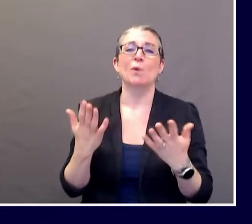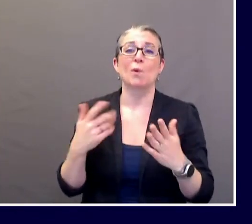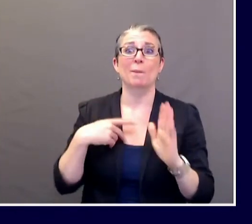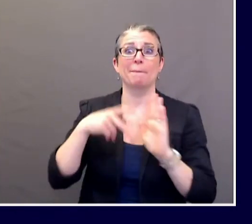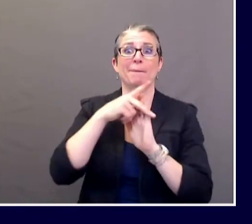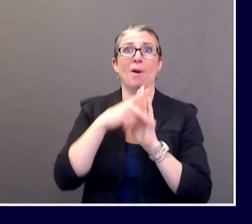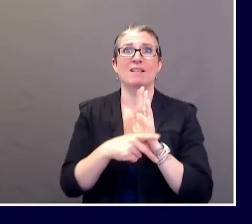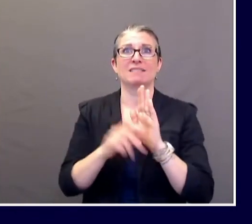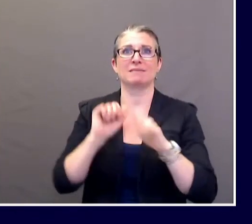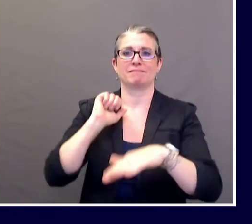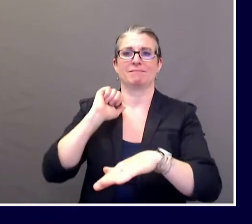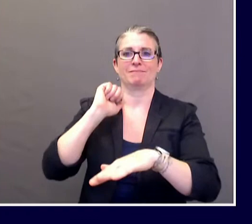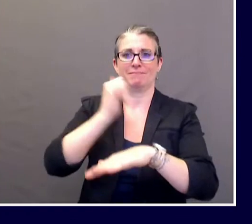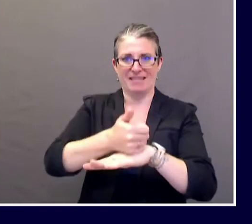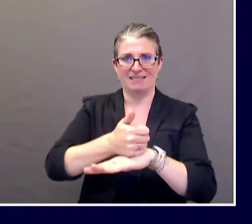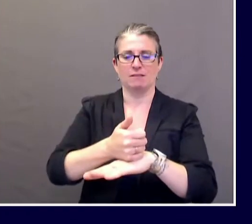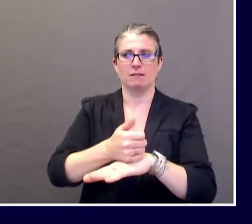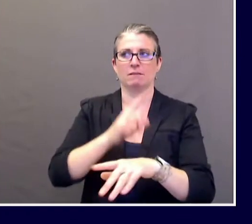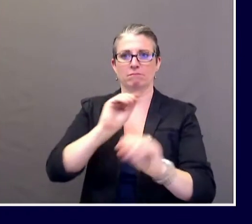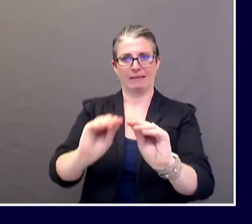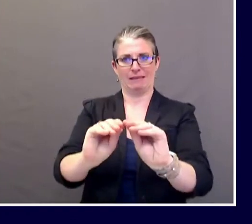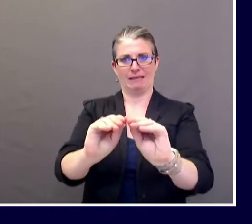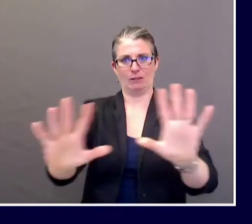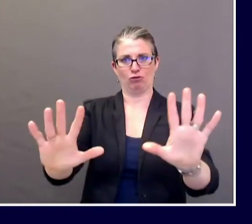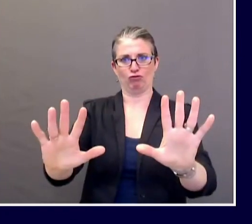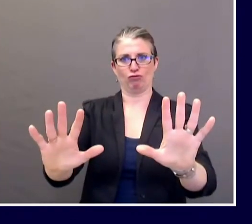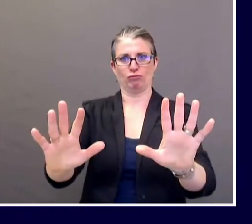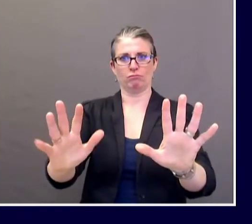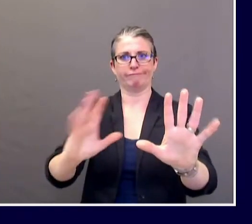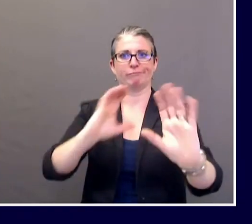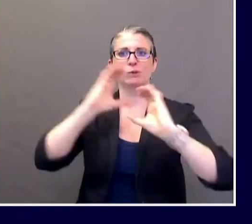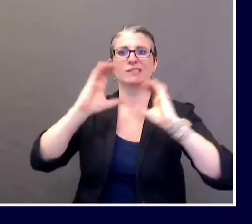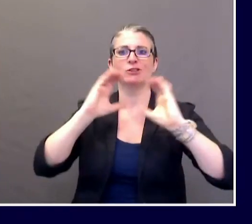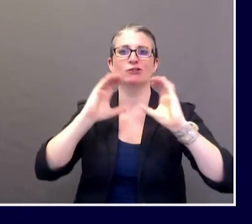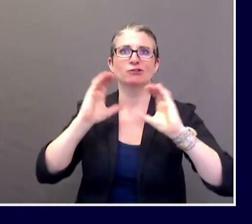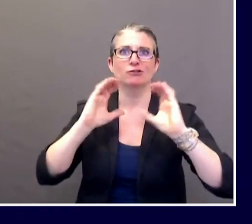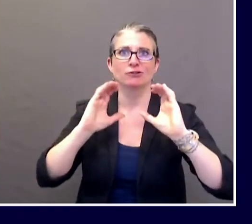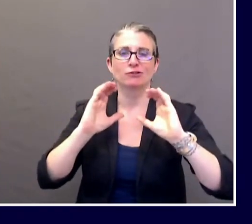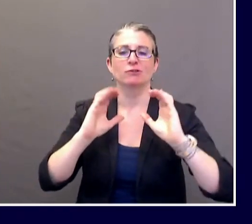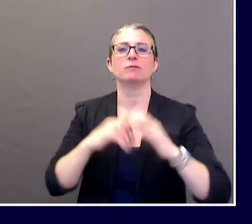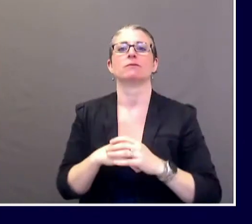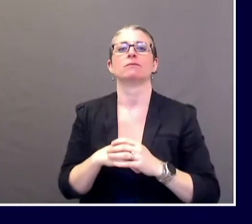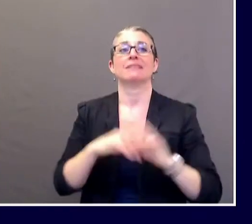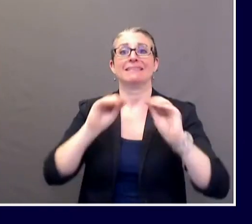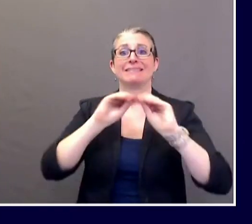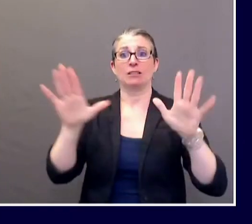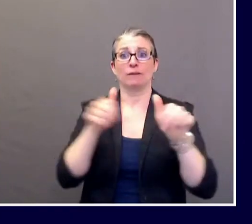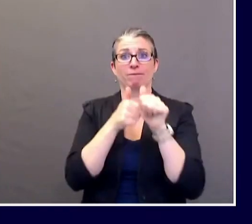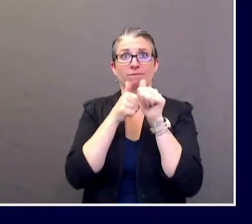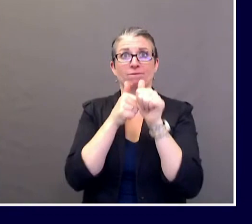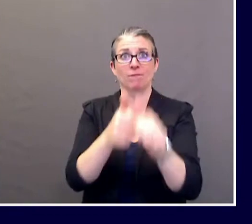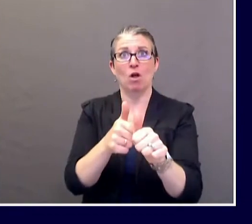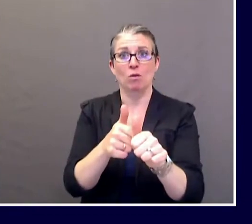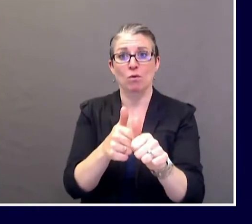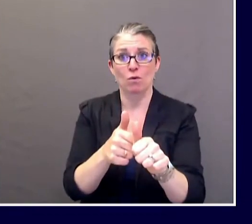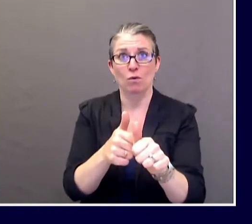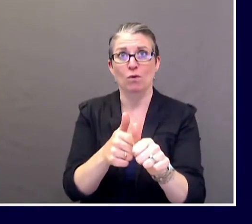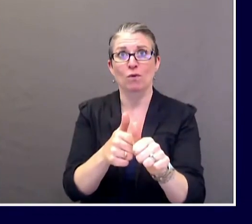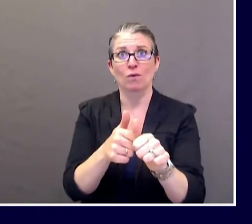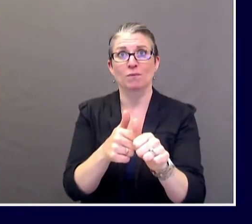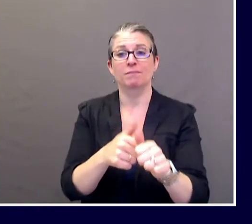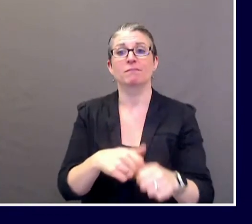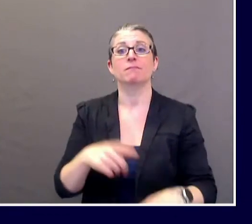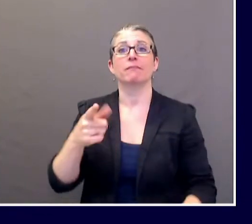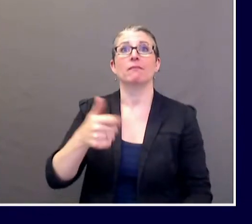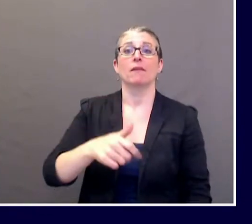enforced consistently without there being, do I know if that worker over there is vaccinated, or what about a new worker,